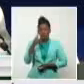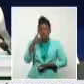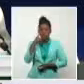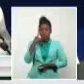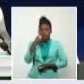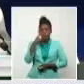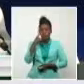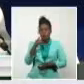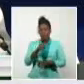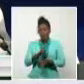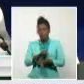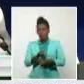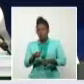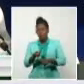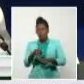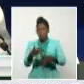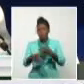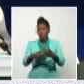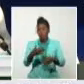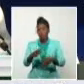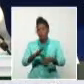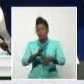because of the death yesterday